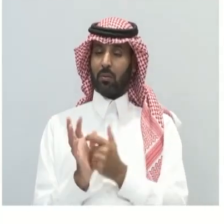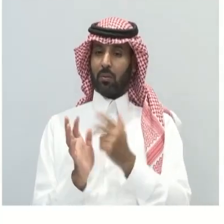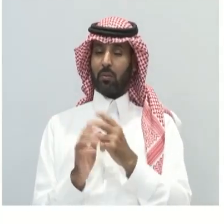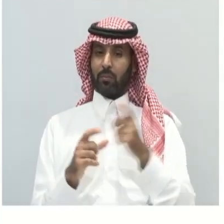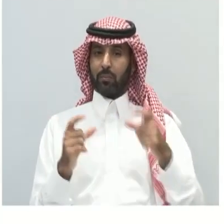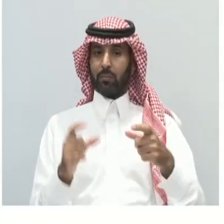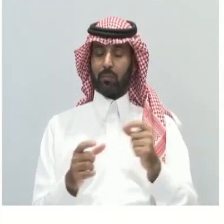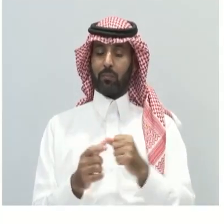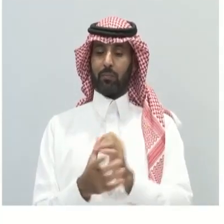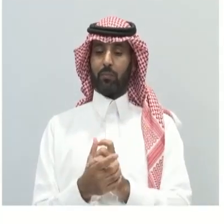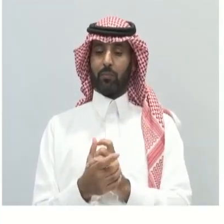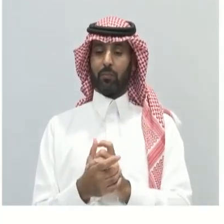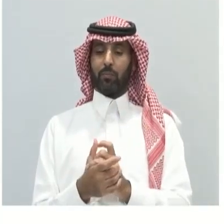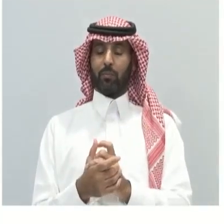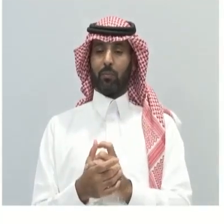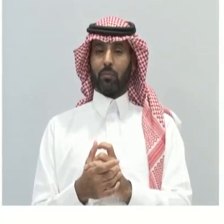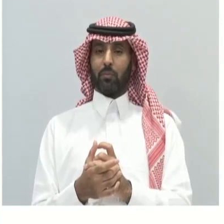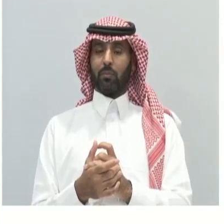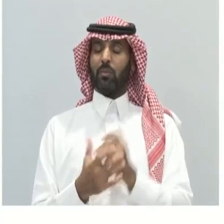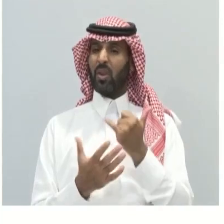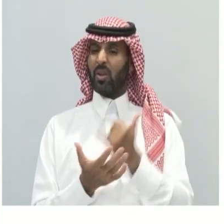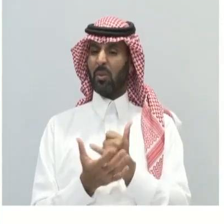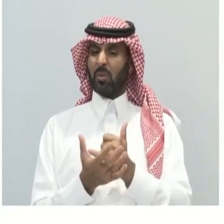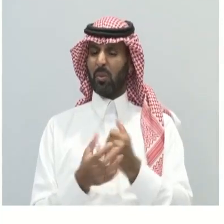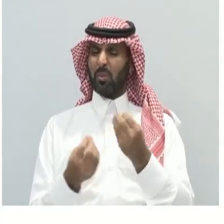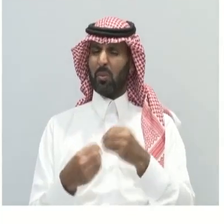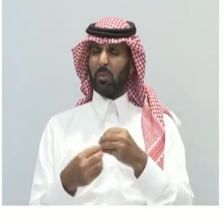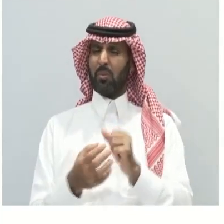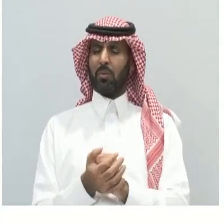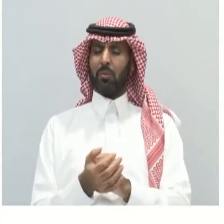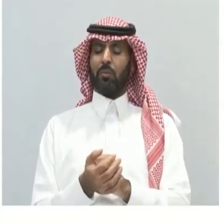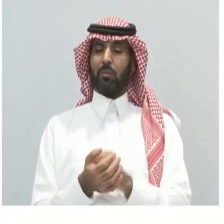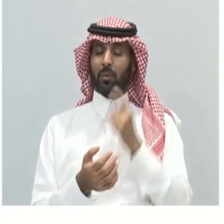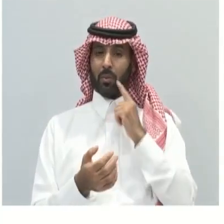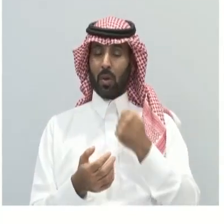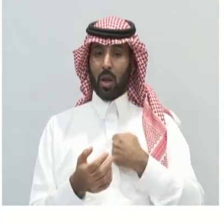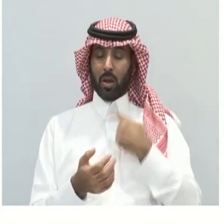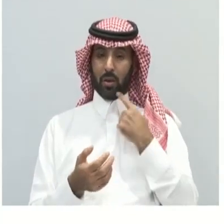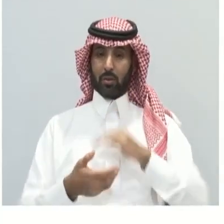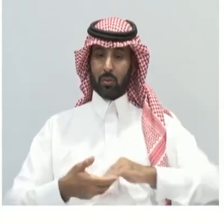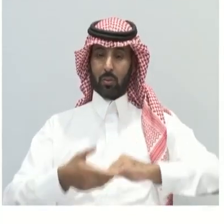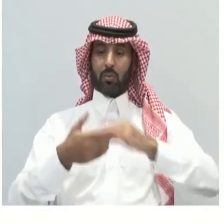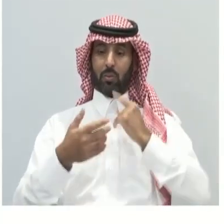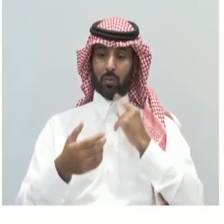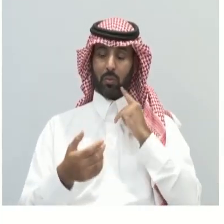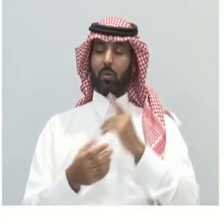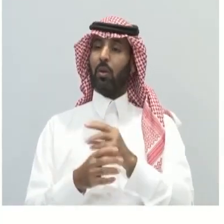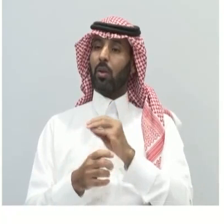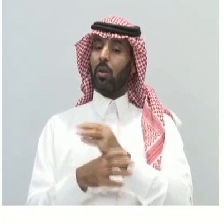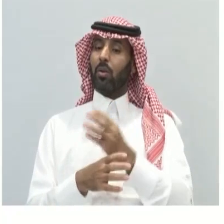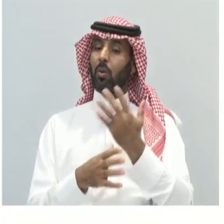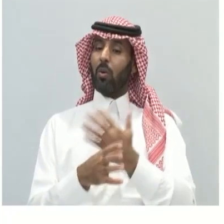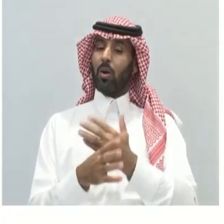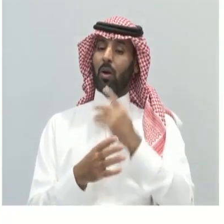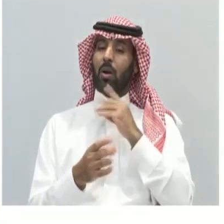team. That's quite a responsibility. Fahad, I know, and I want to help you. That's why I offered.